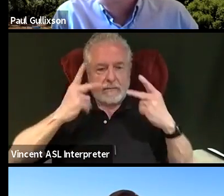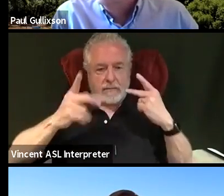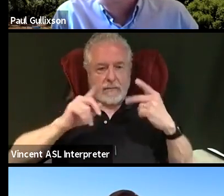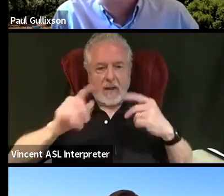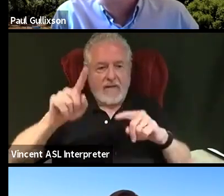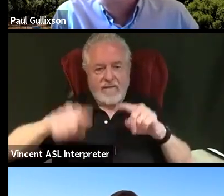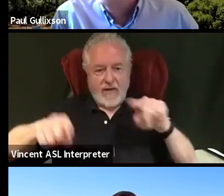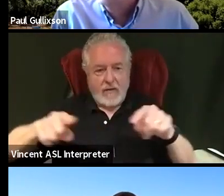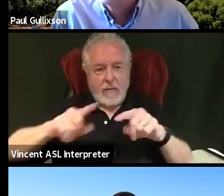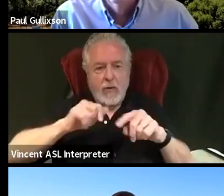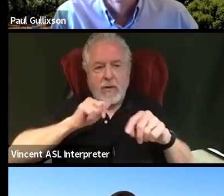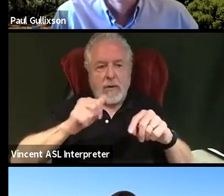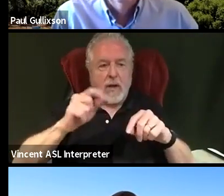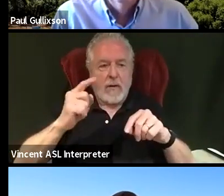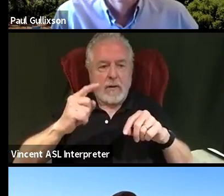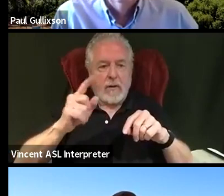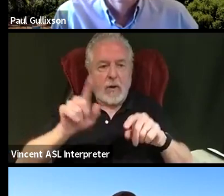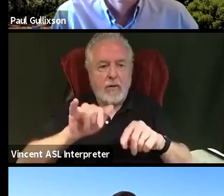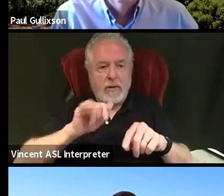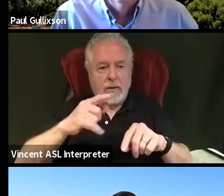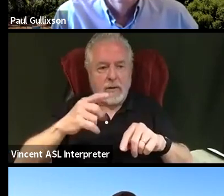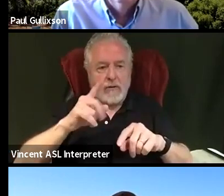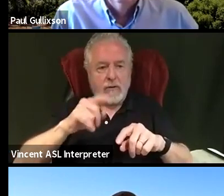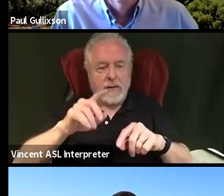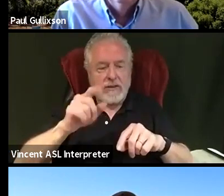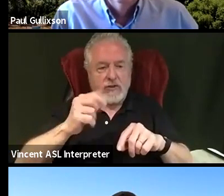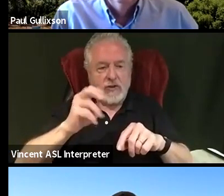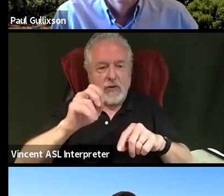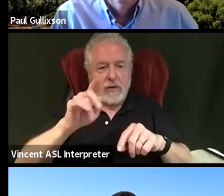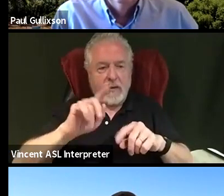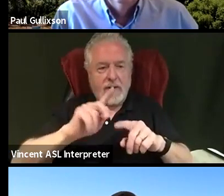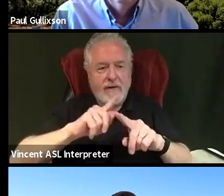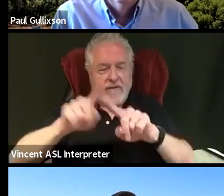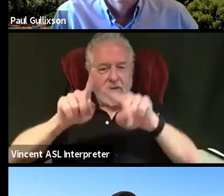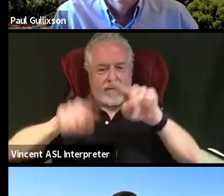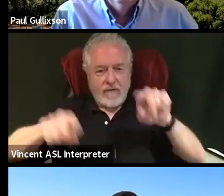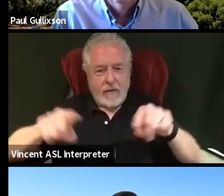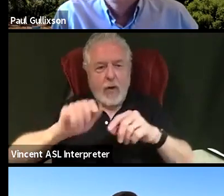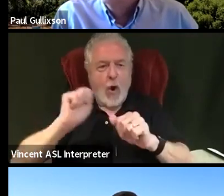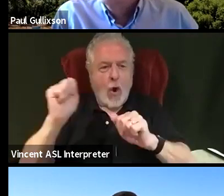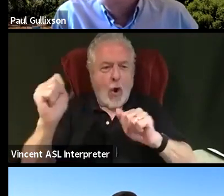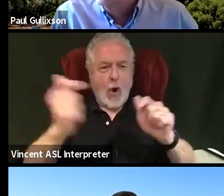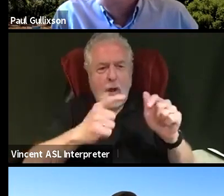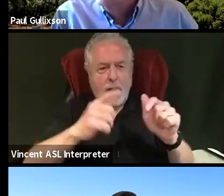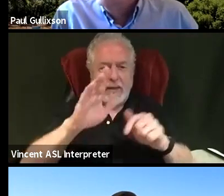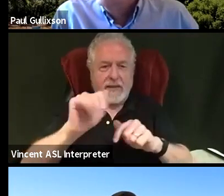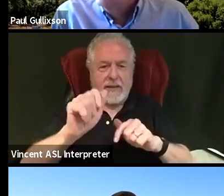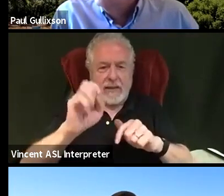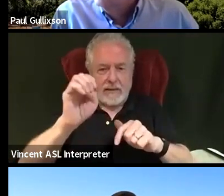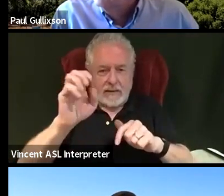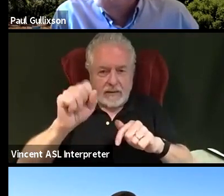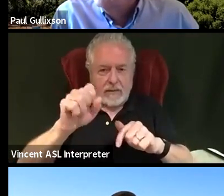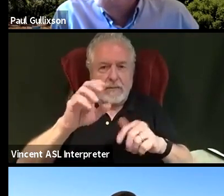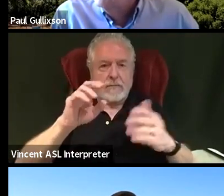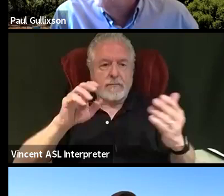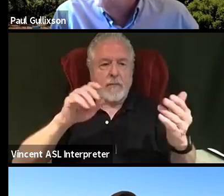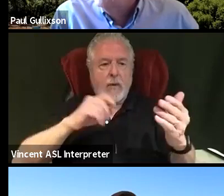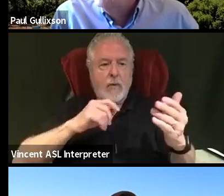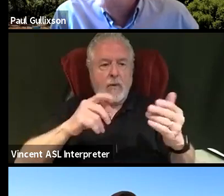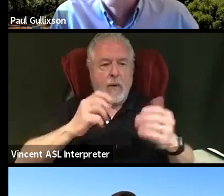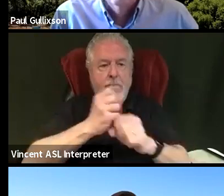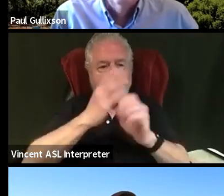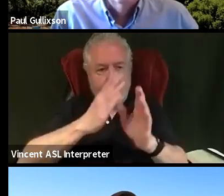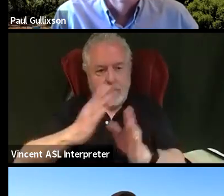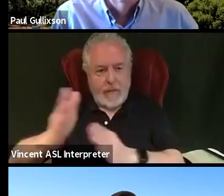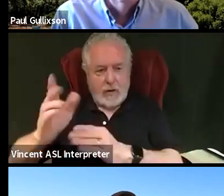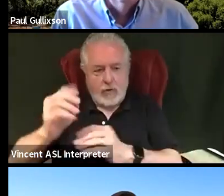variants, but we're not also genotyping or looking for variants among all of our cases. We are preparing